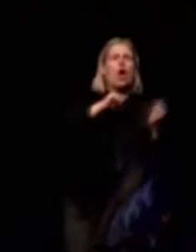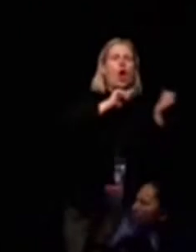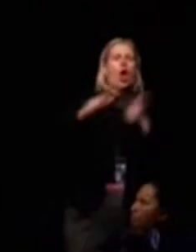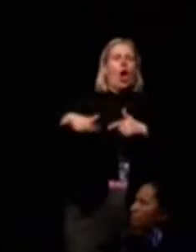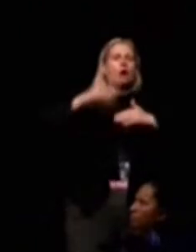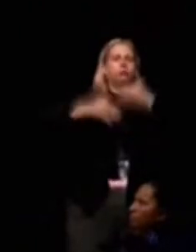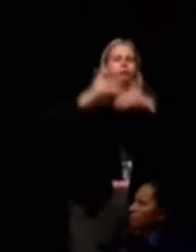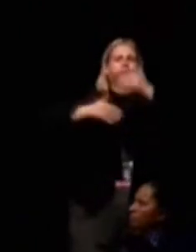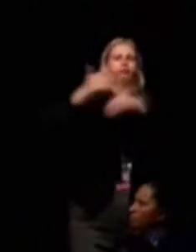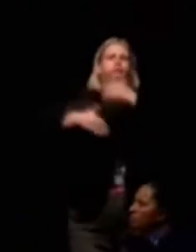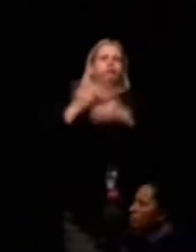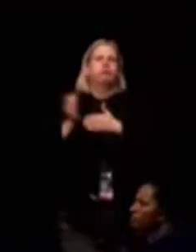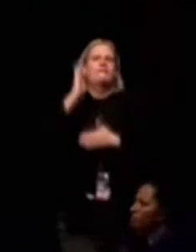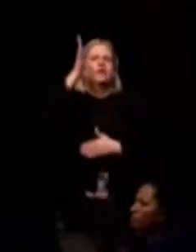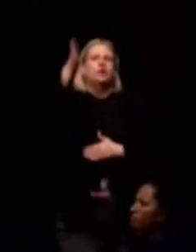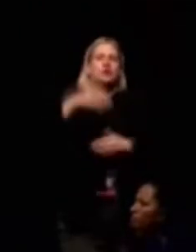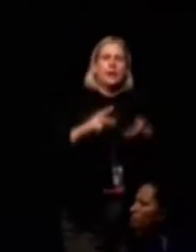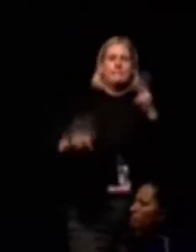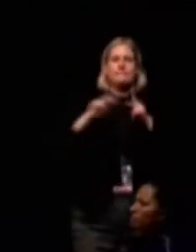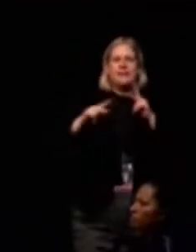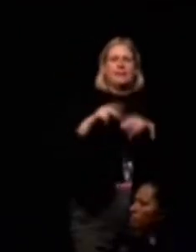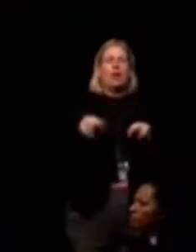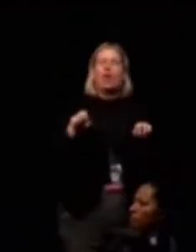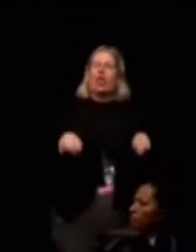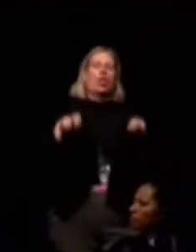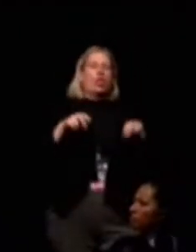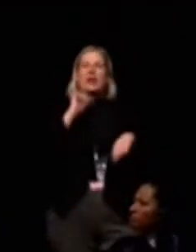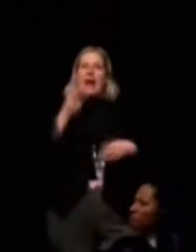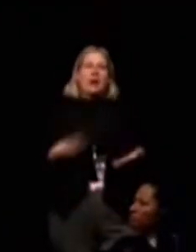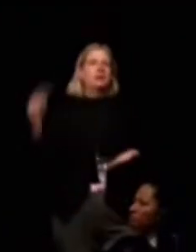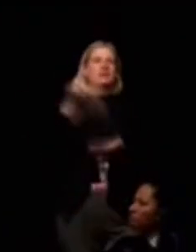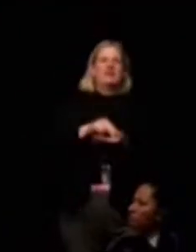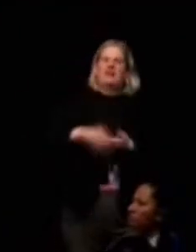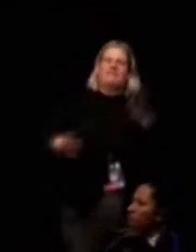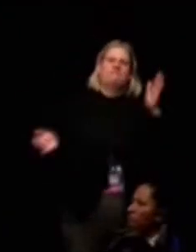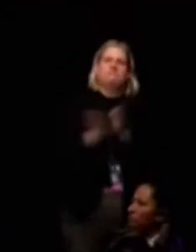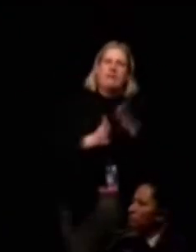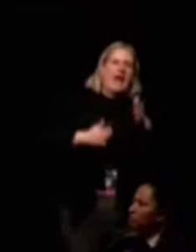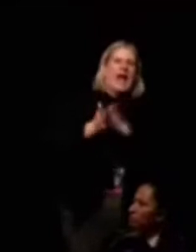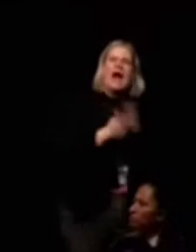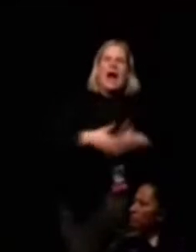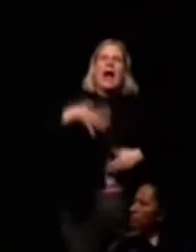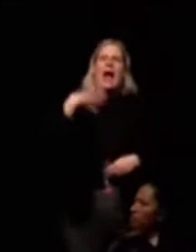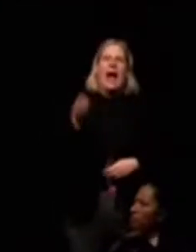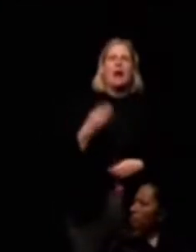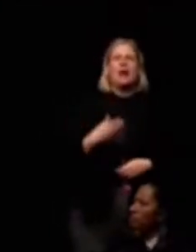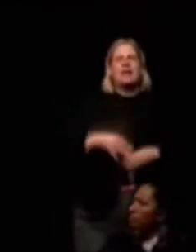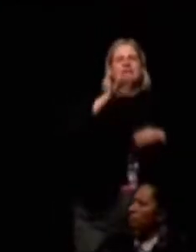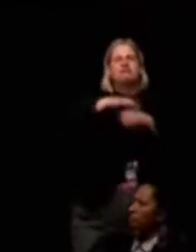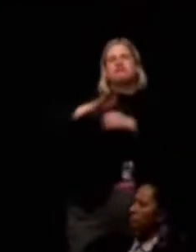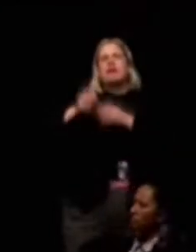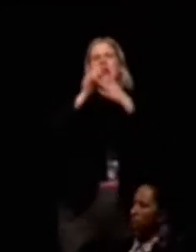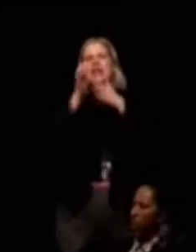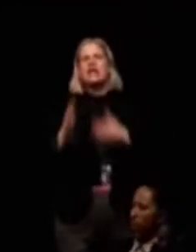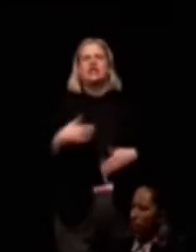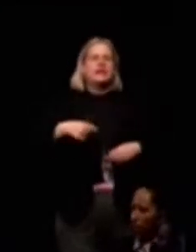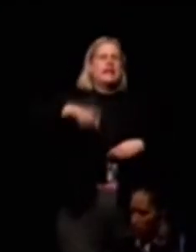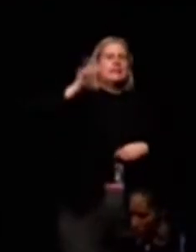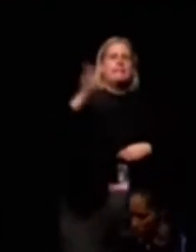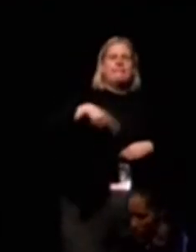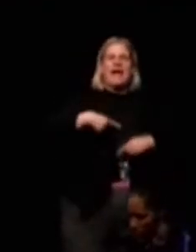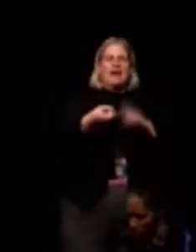forward. People rose up. They took to the streets. They petitioned their elected leaders, and they